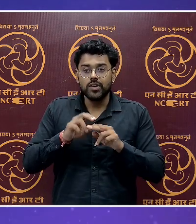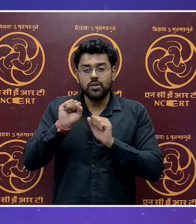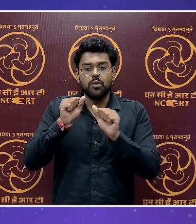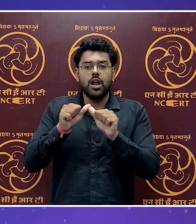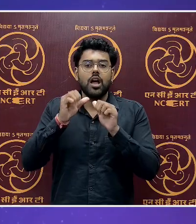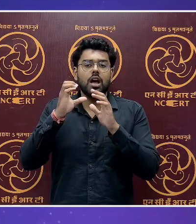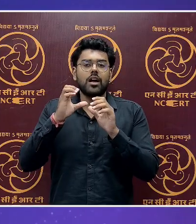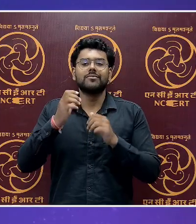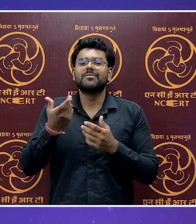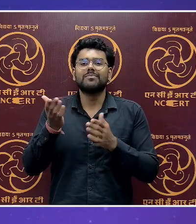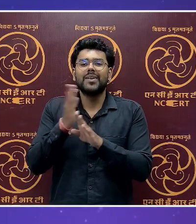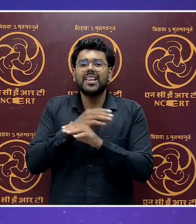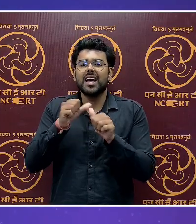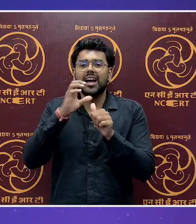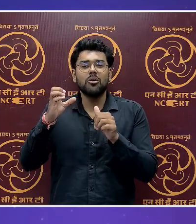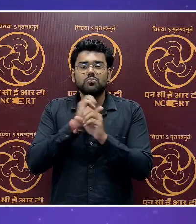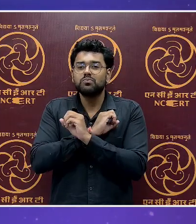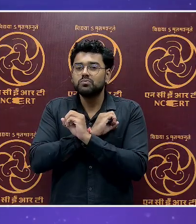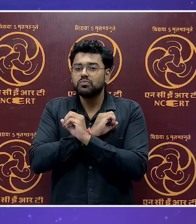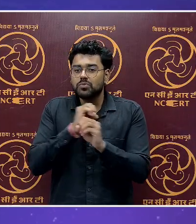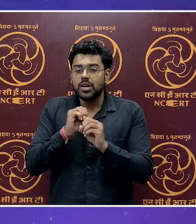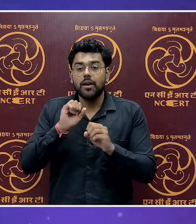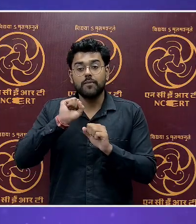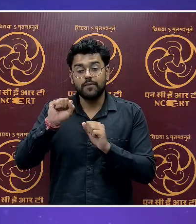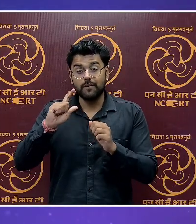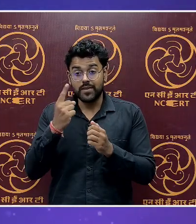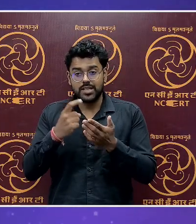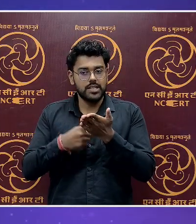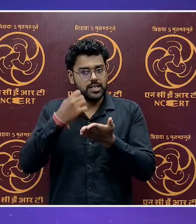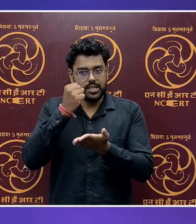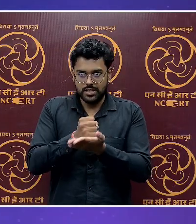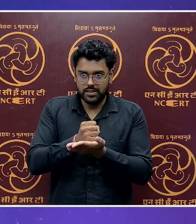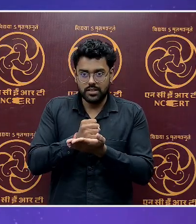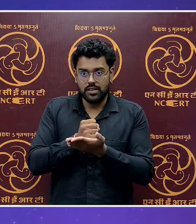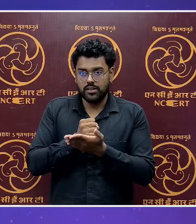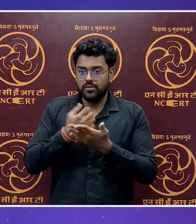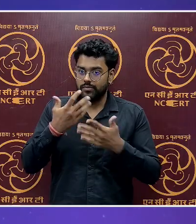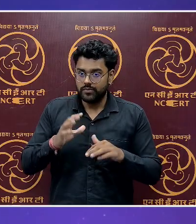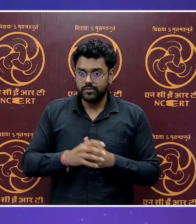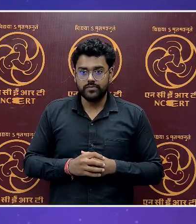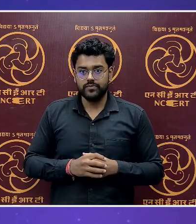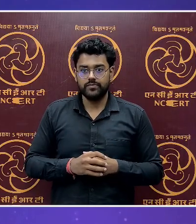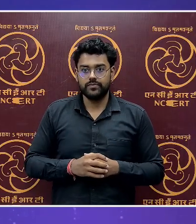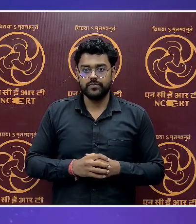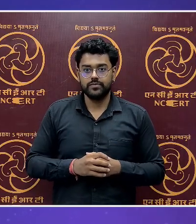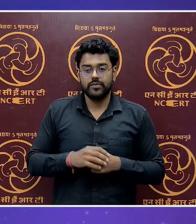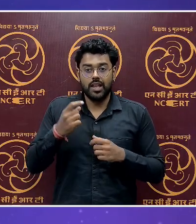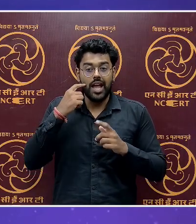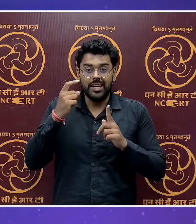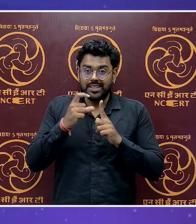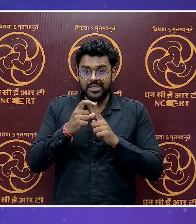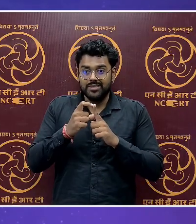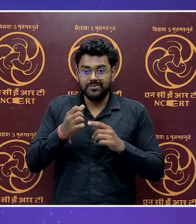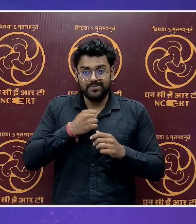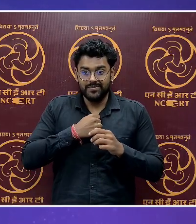account, so first you have to register yourself in a Meri Pehchan, and once you get your on Meri Pehchan, you can